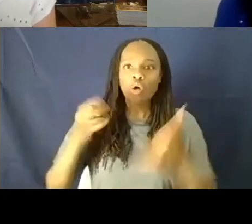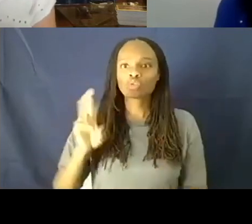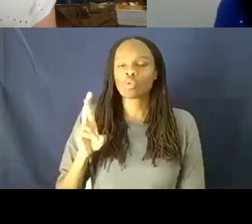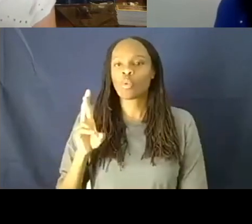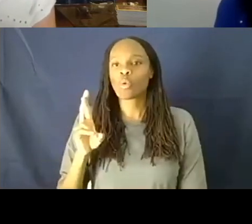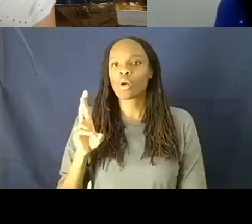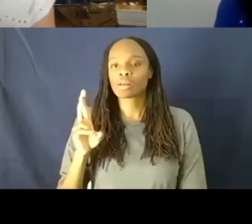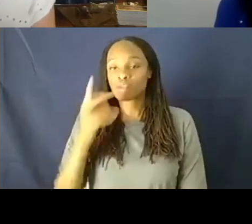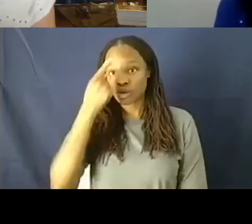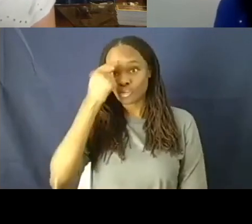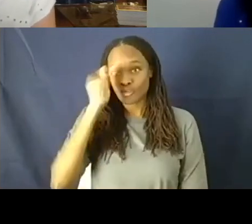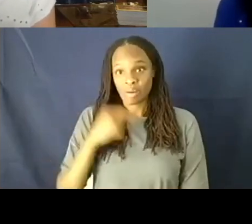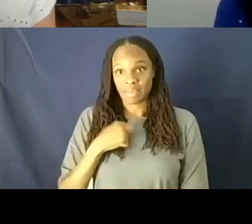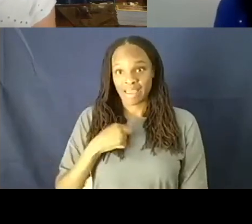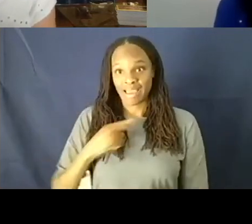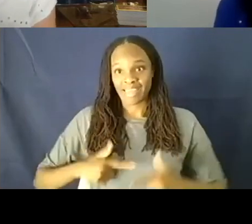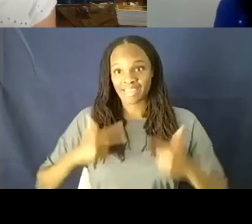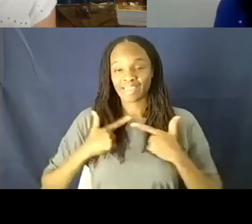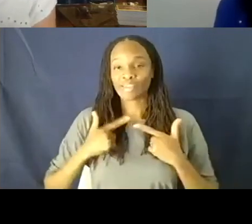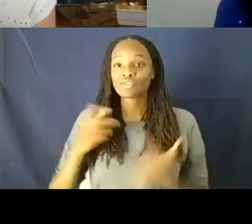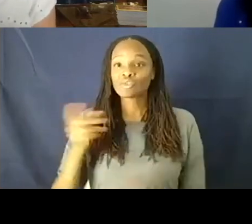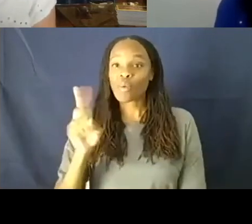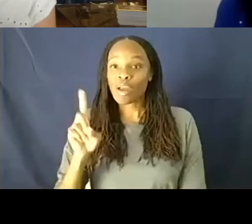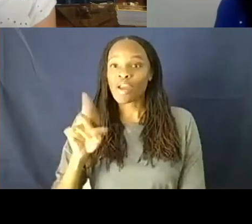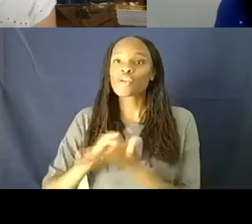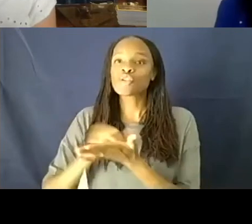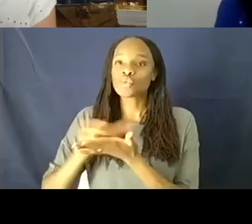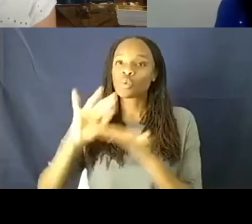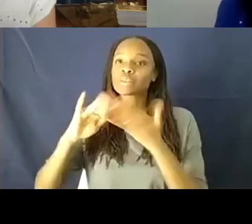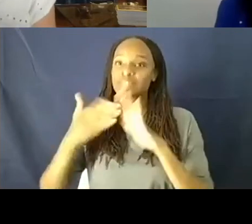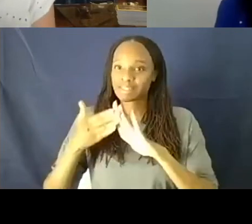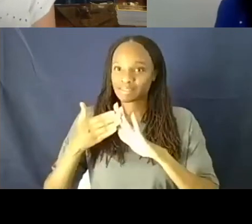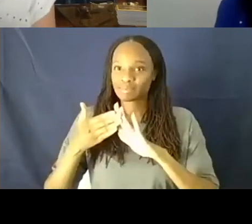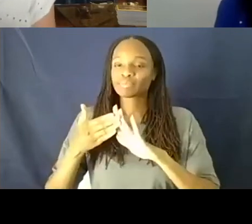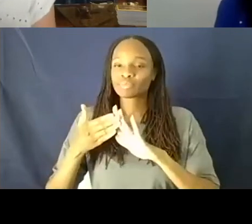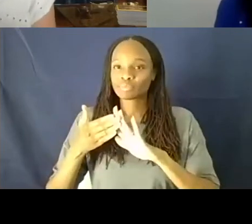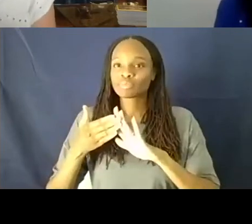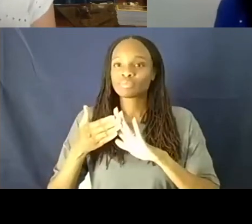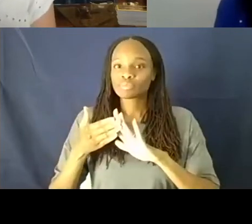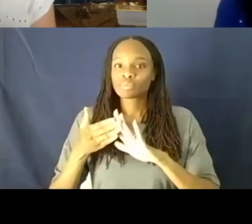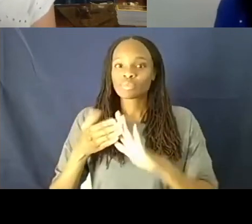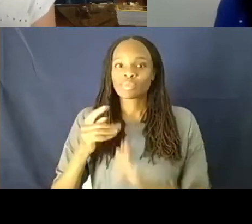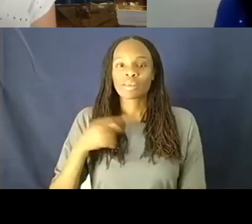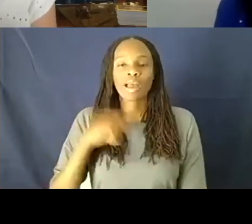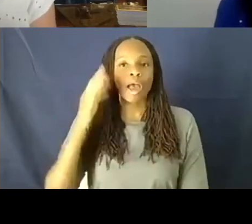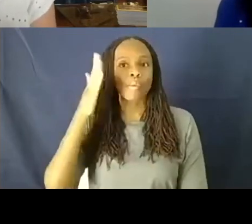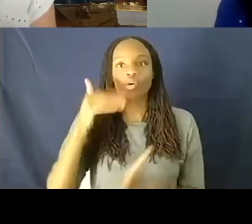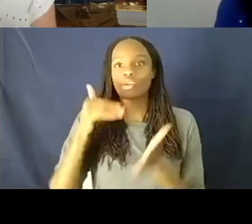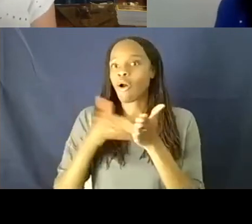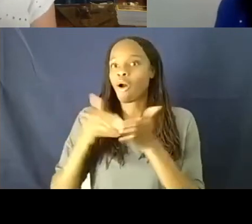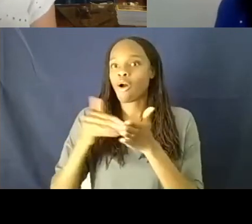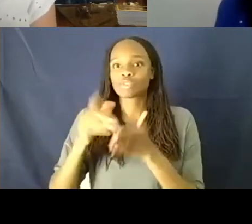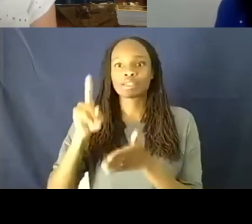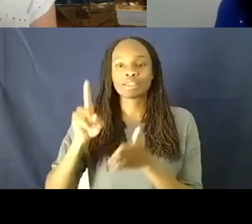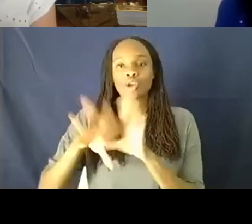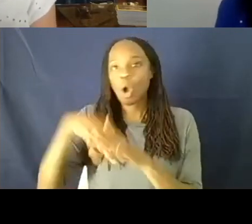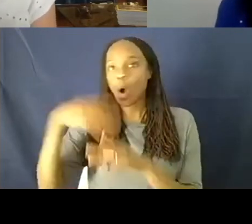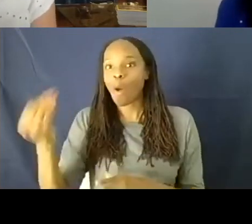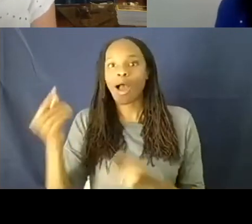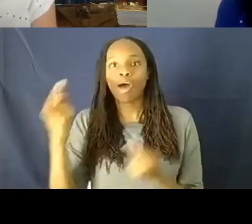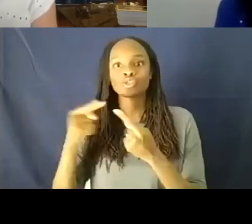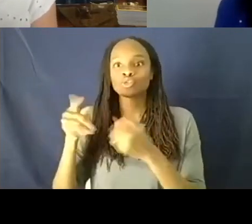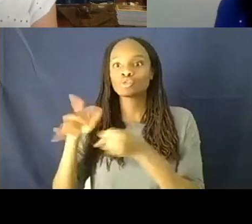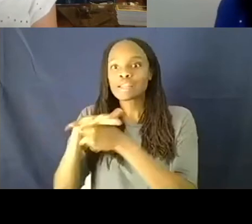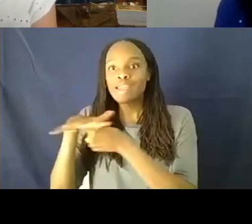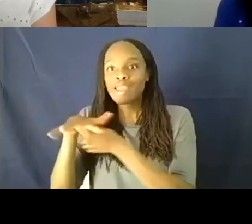for me, I live in New York City, so I would often have to go out into the neighborhood and